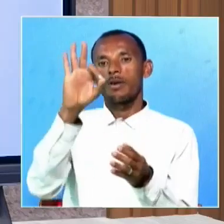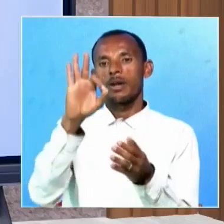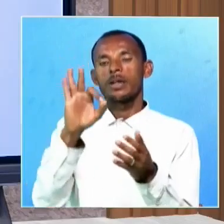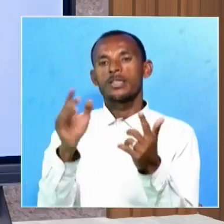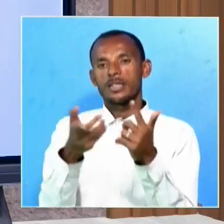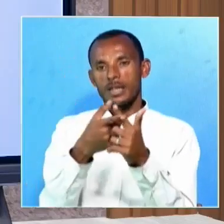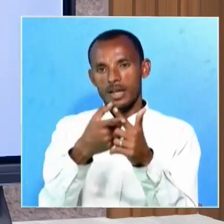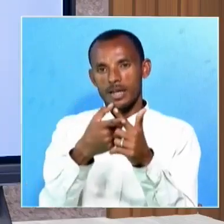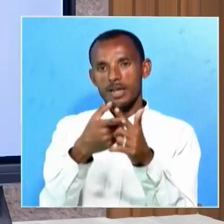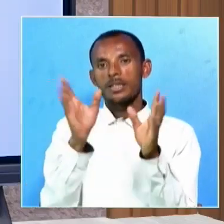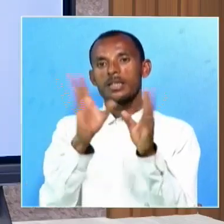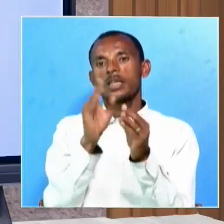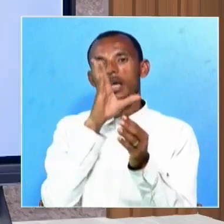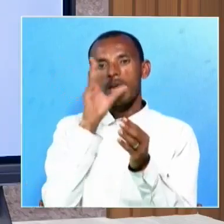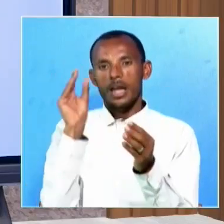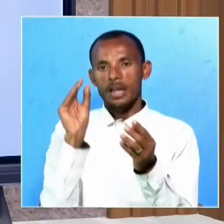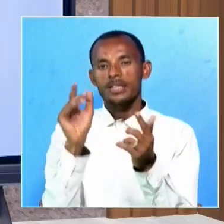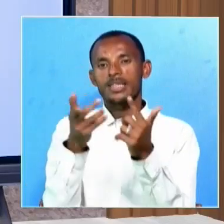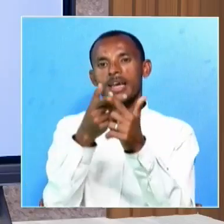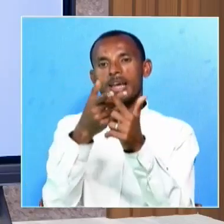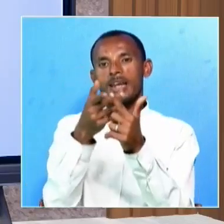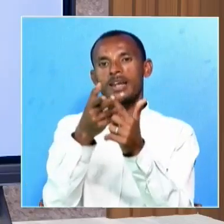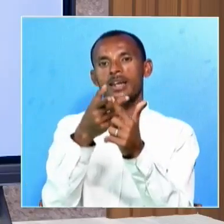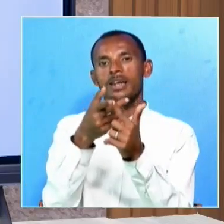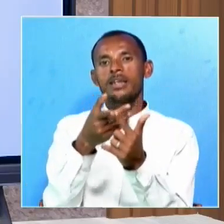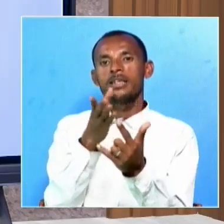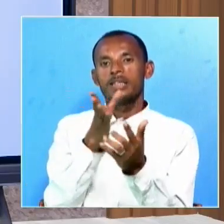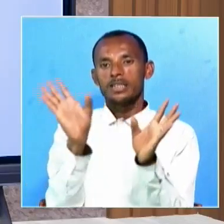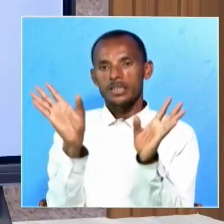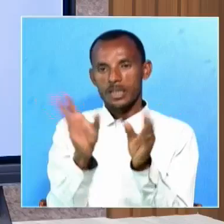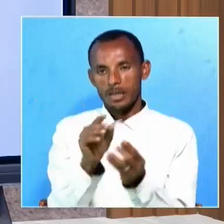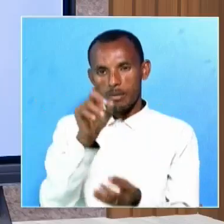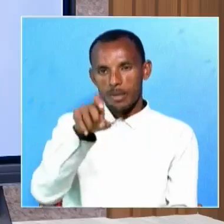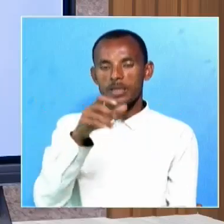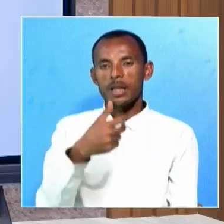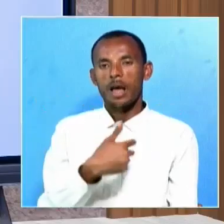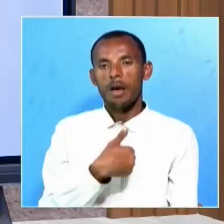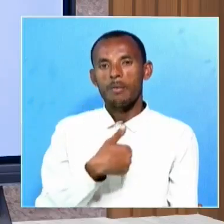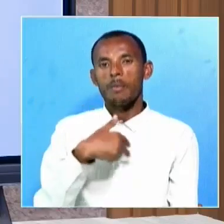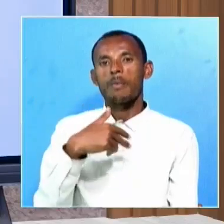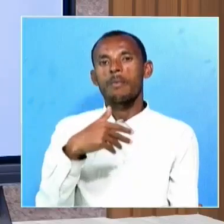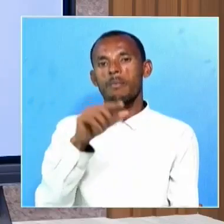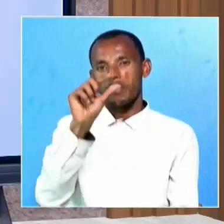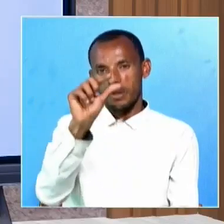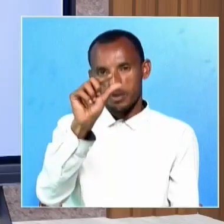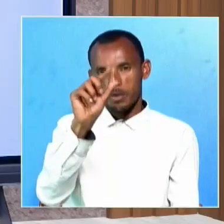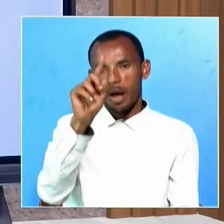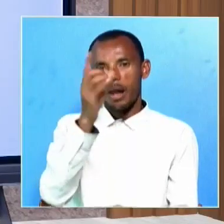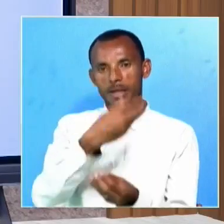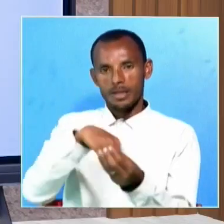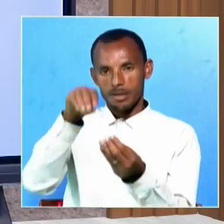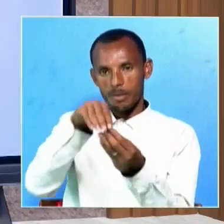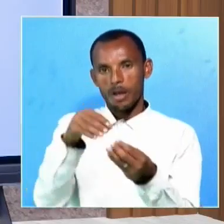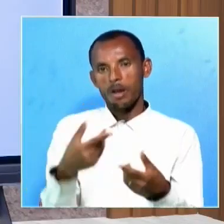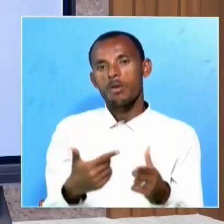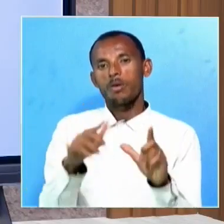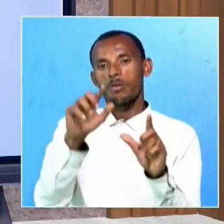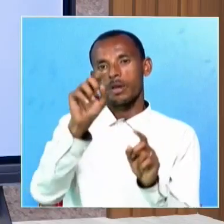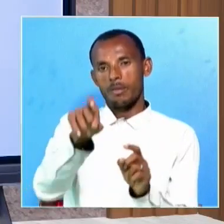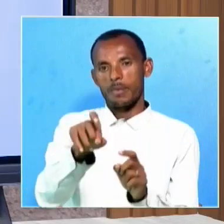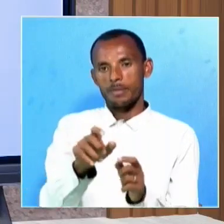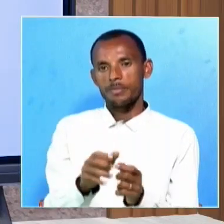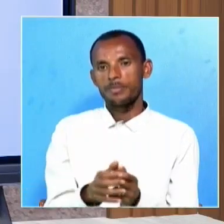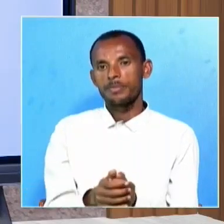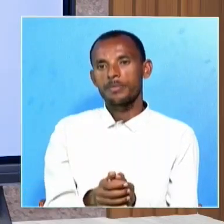second set. In addition to that, the second set must have at least one more additional element. When you